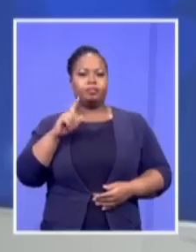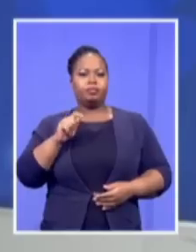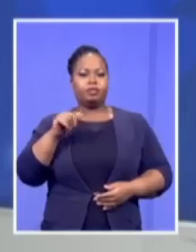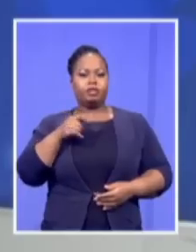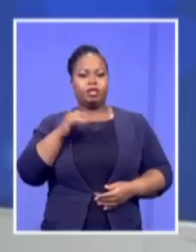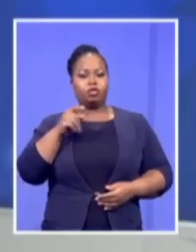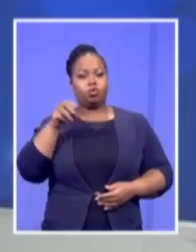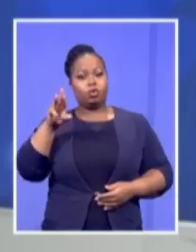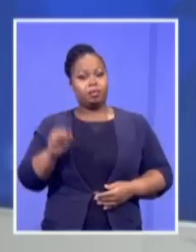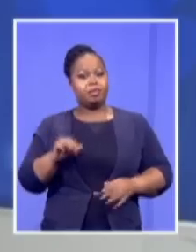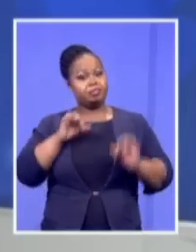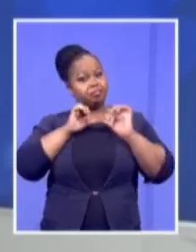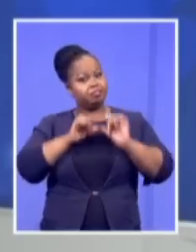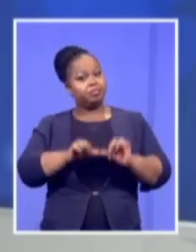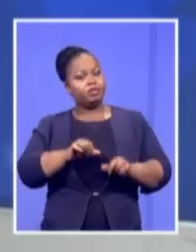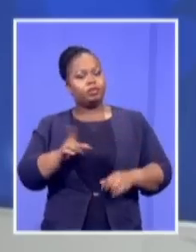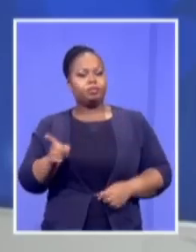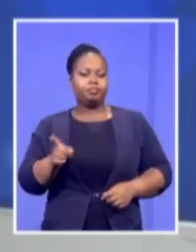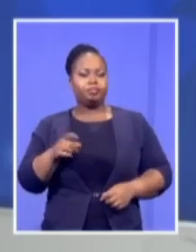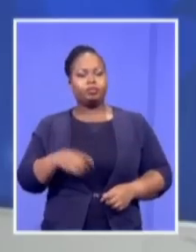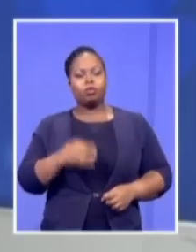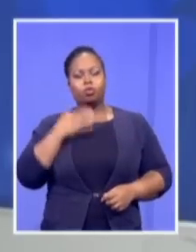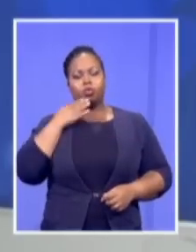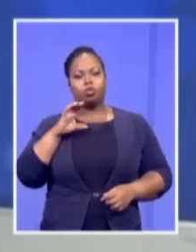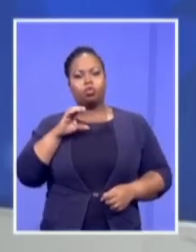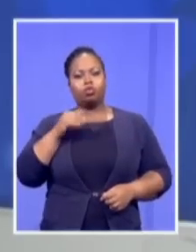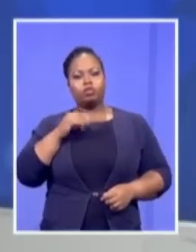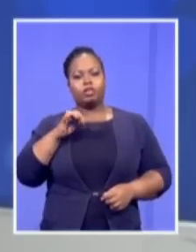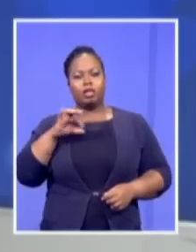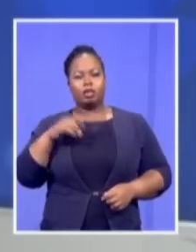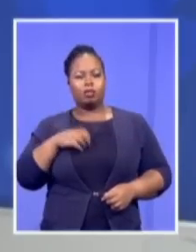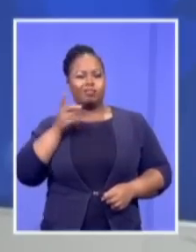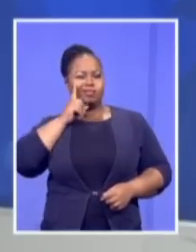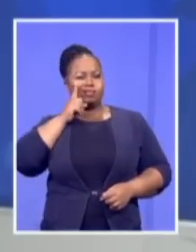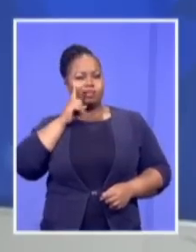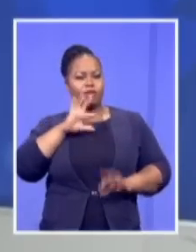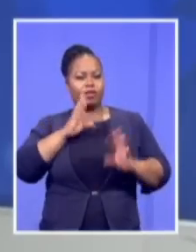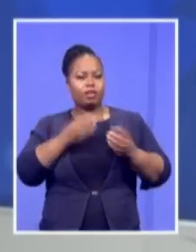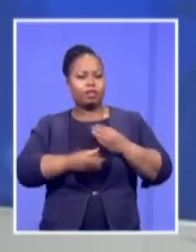continues that there. Our reporter, Chriselda Lewis, keeping a close eye on things for us in court.